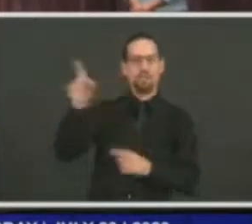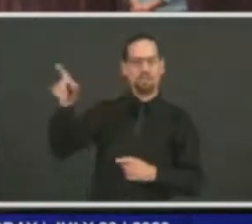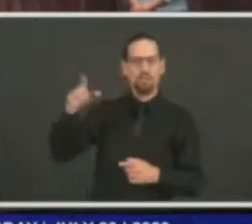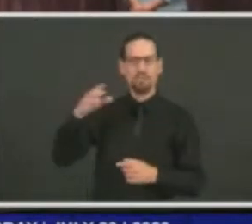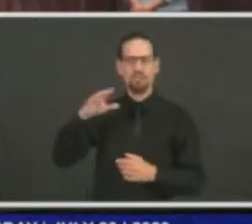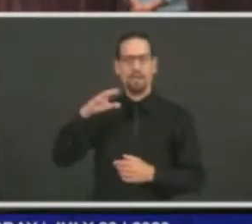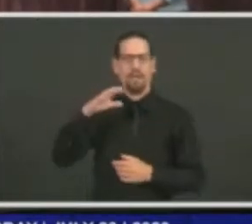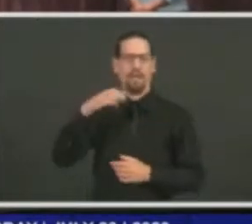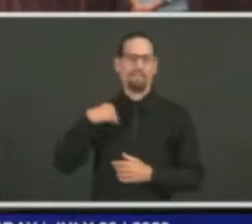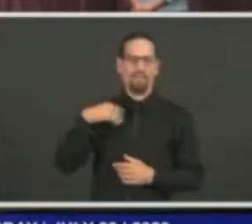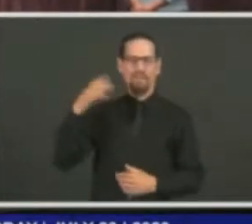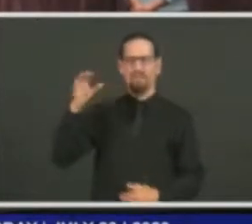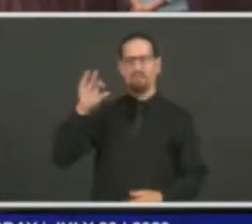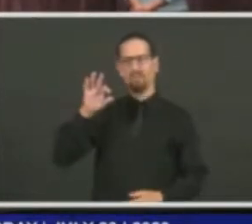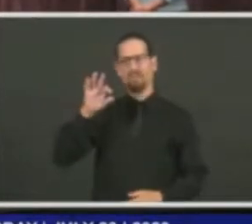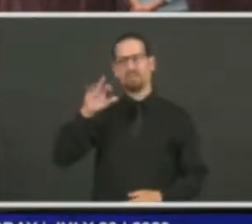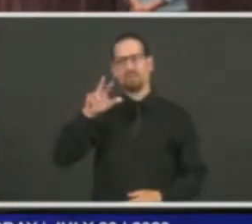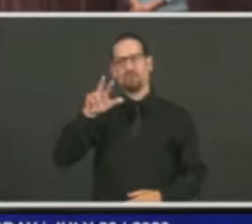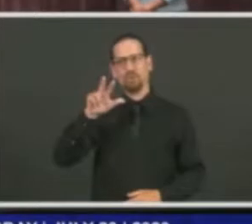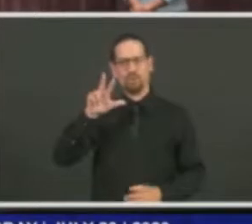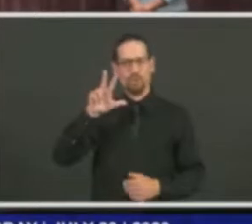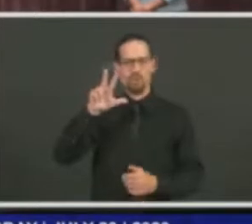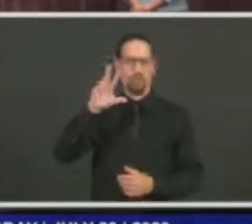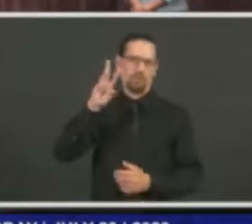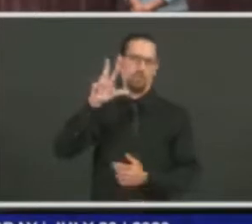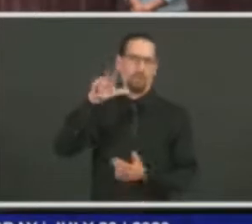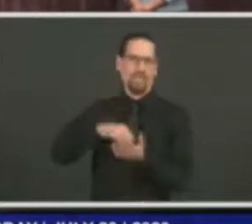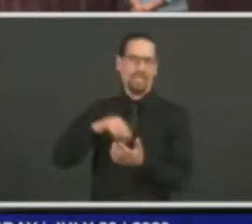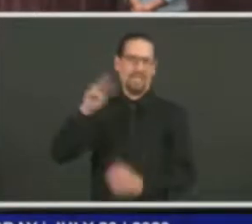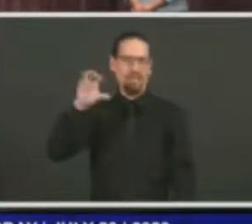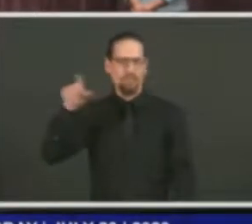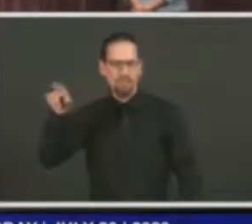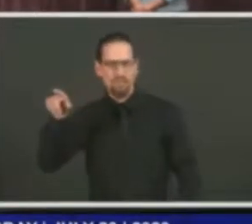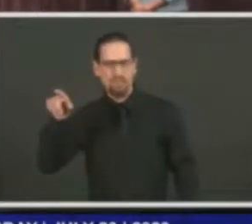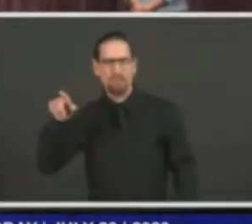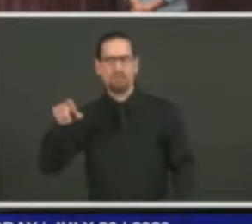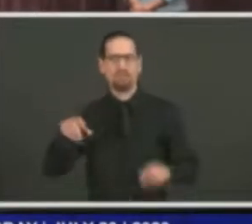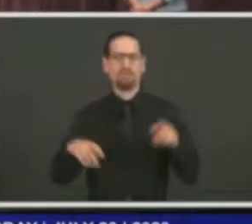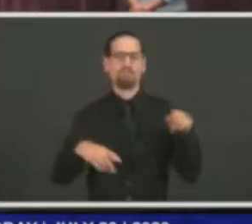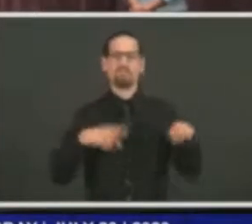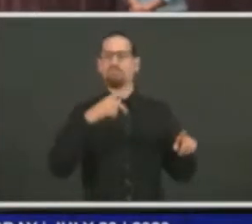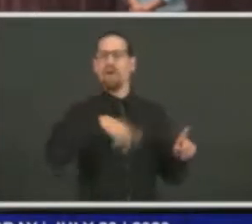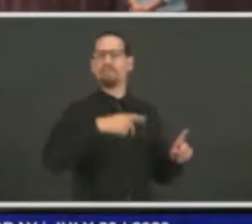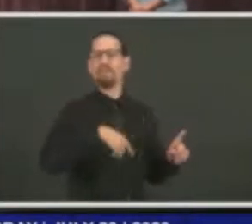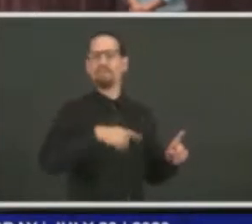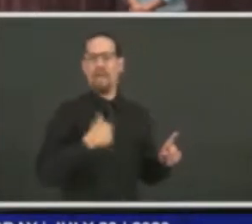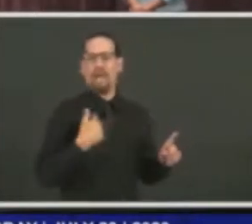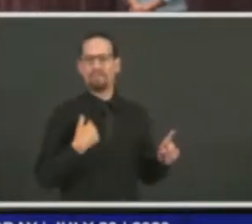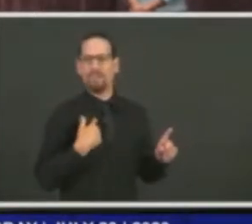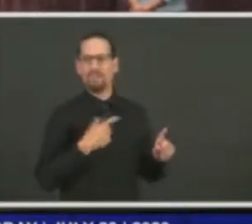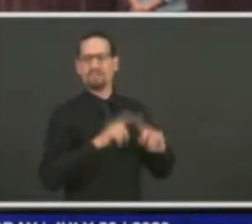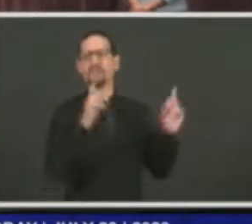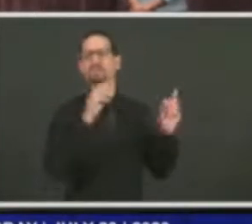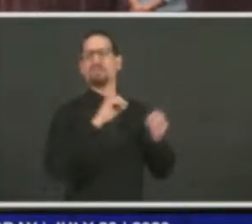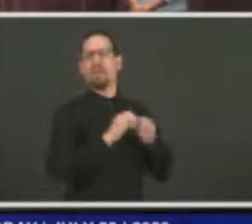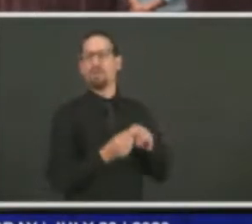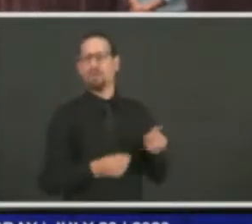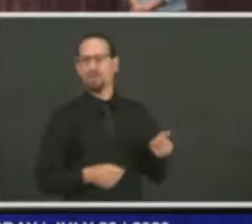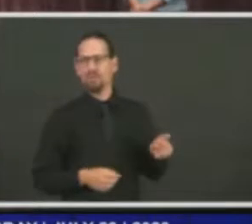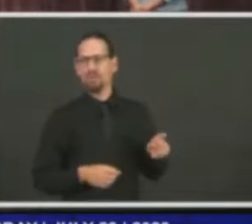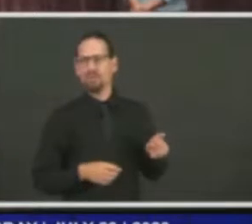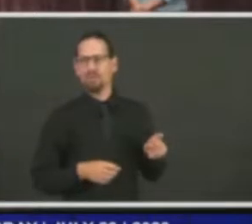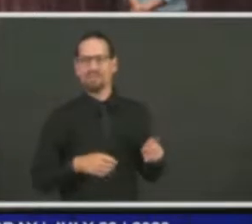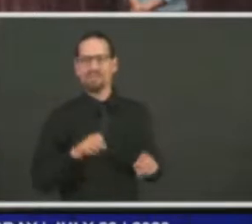down to 200 to 500 per 100,000 in the bedroom communities and suburbs. I think Hopkinton is the lowest with about